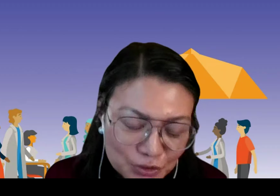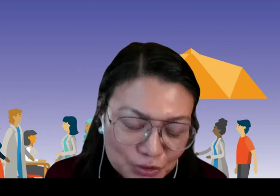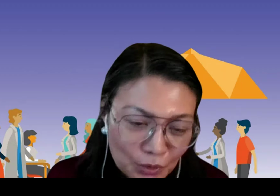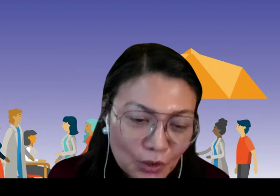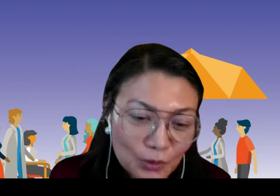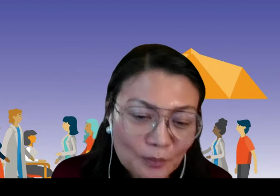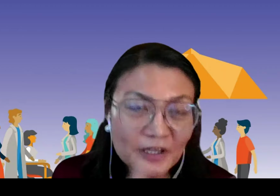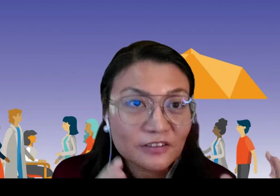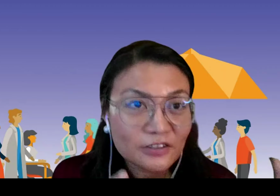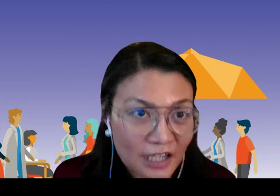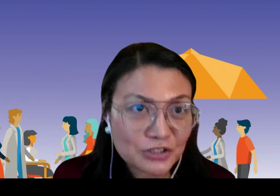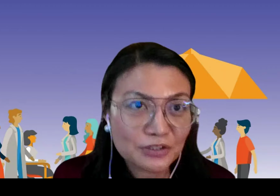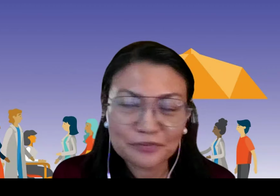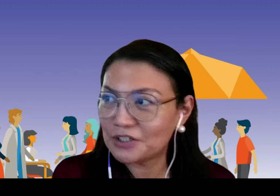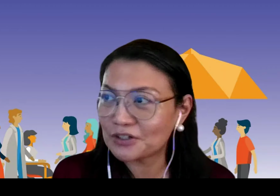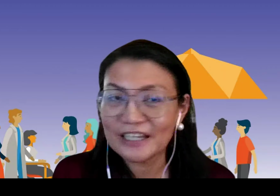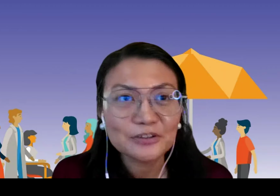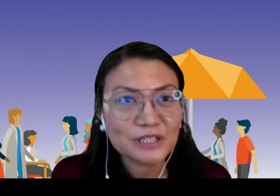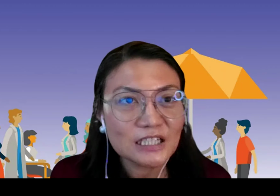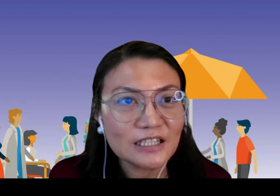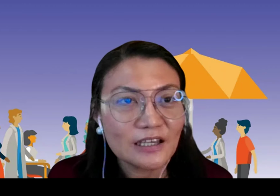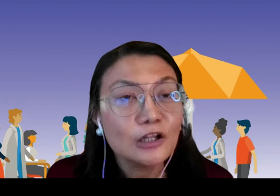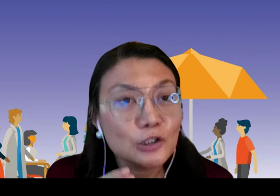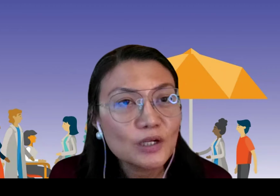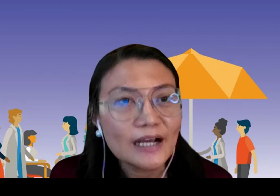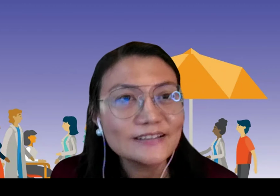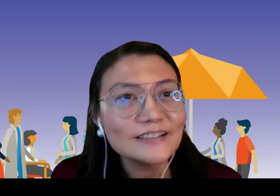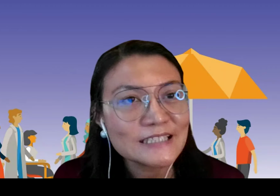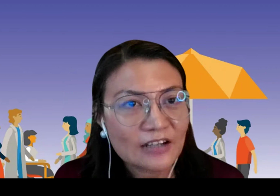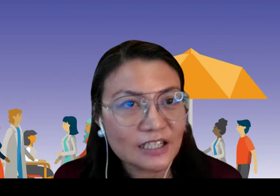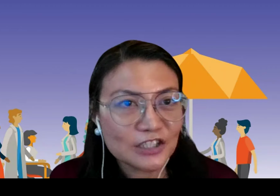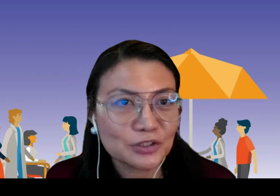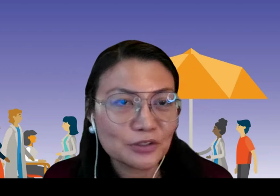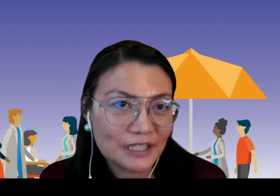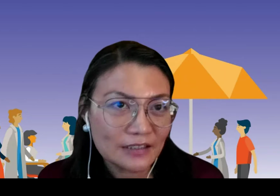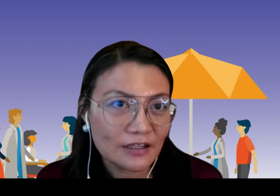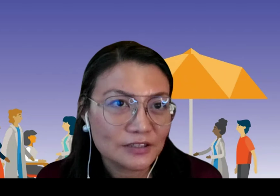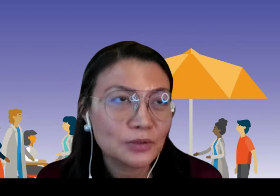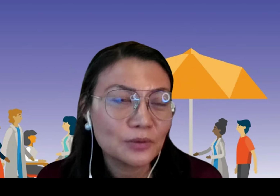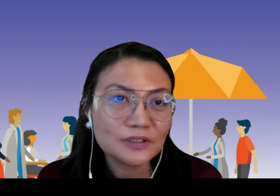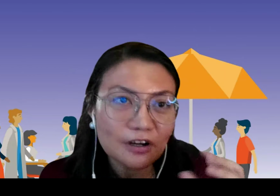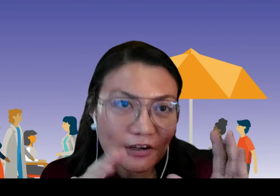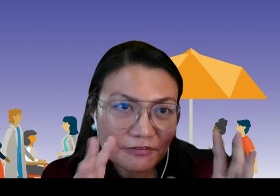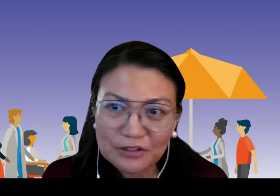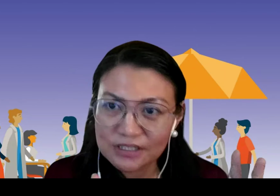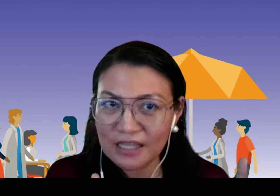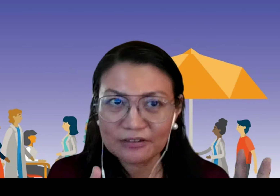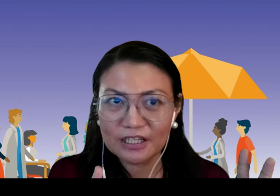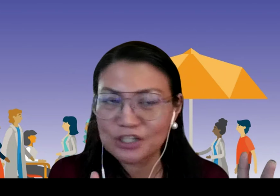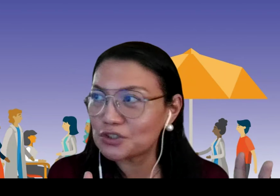MOH to go beyond the national figure and really look at the disaggregation of data. So there are